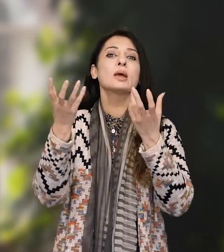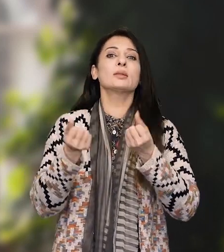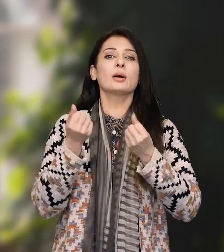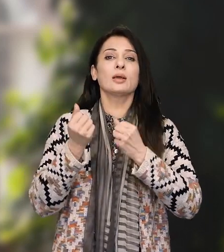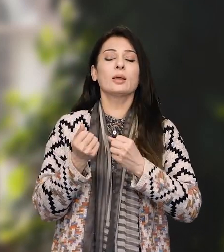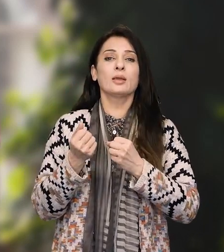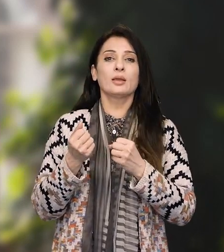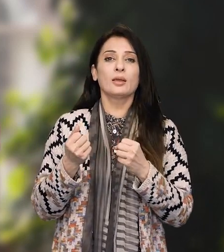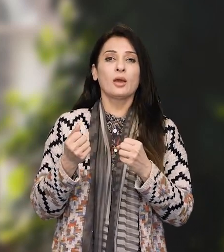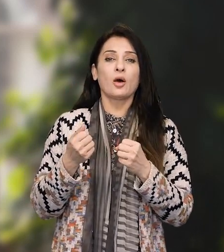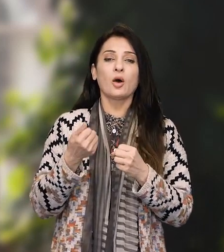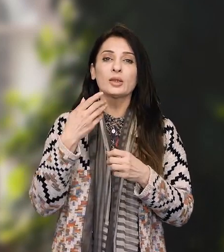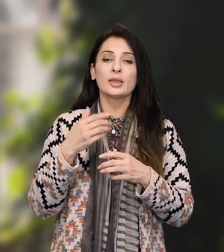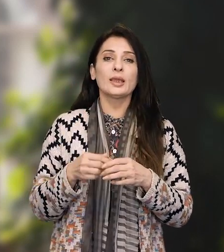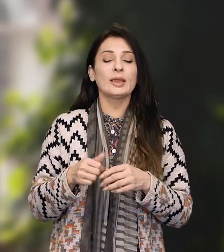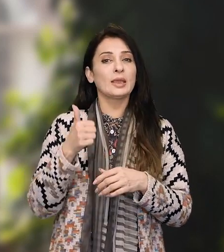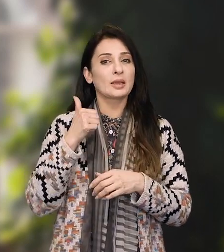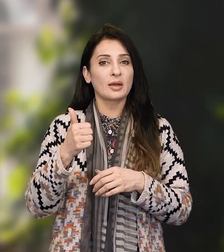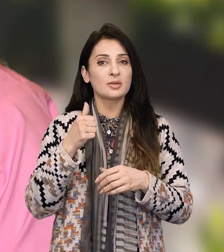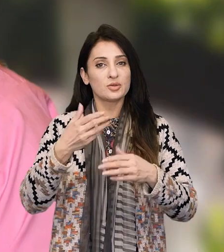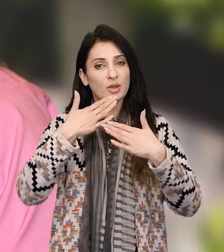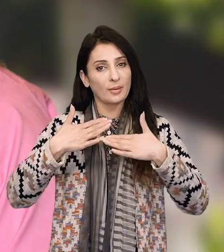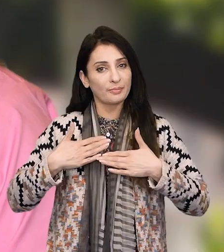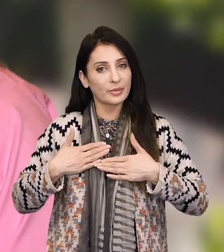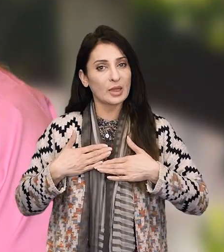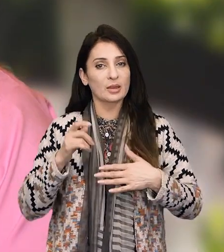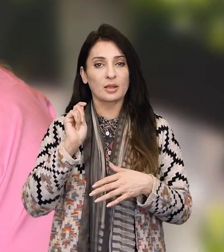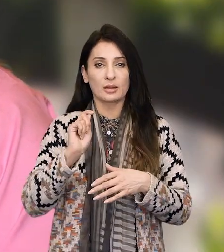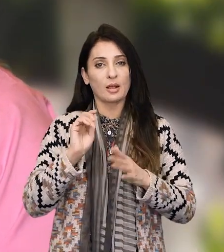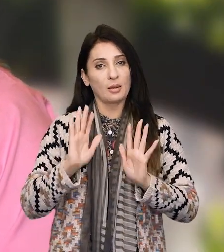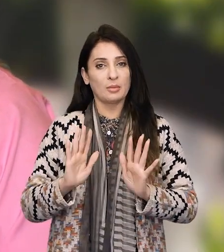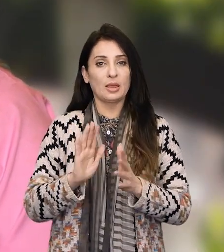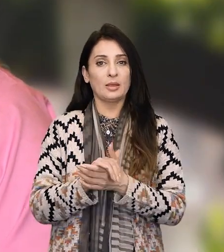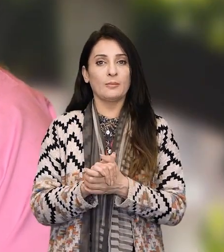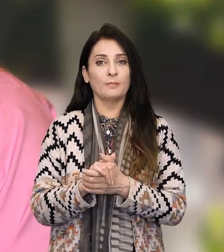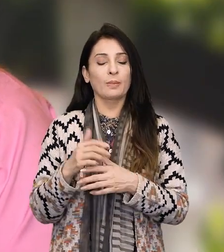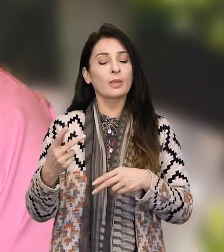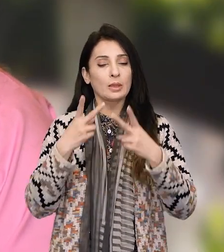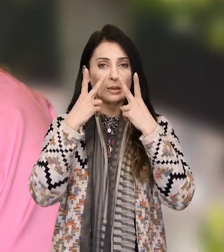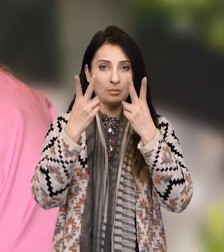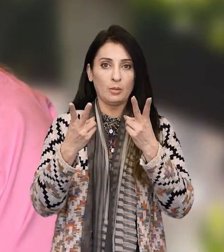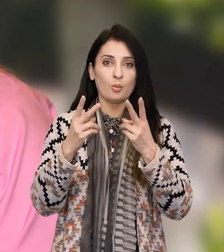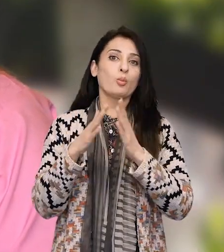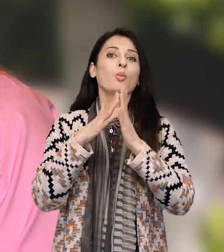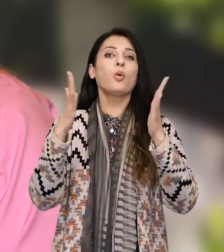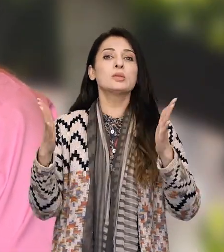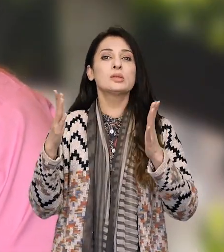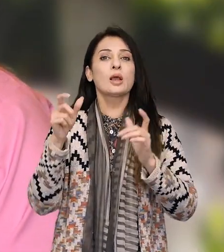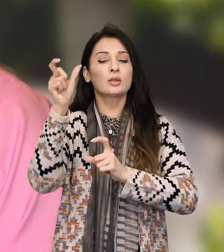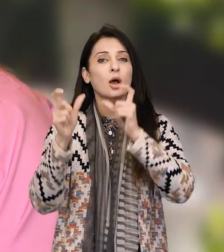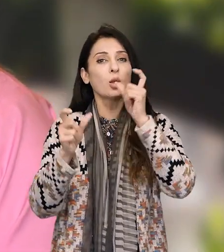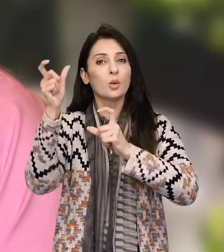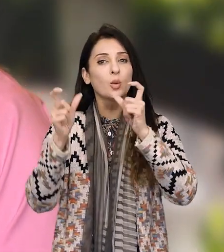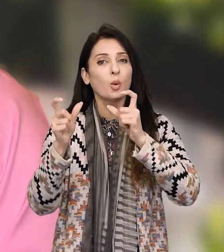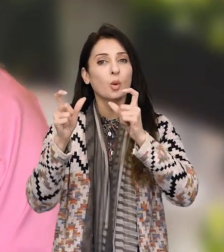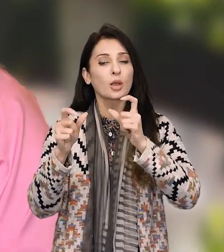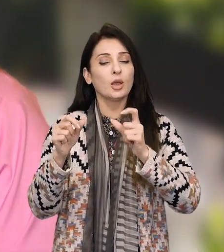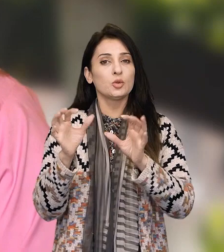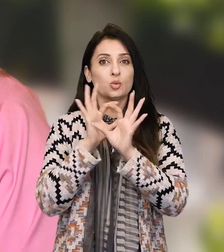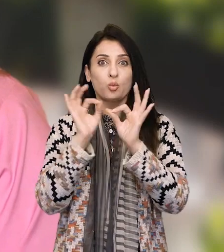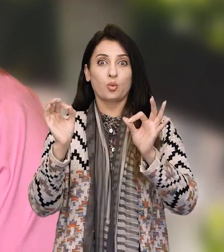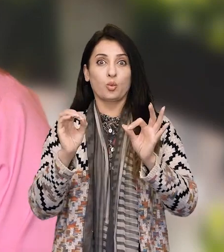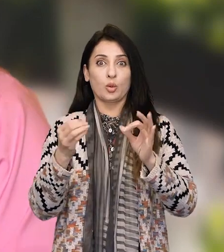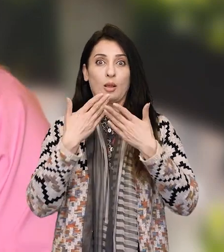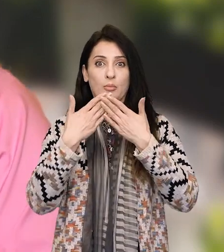And it's a very respectful career, respectful job. And I can see that more and more people who are very